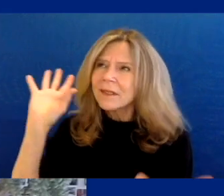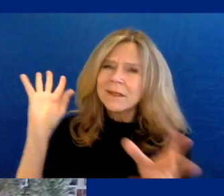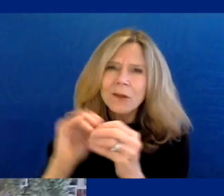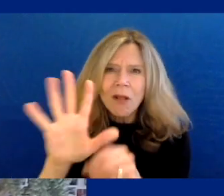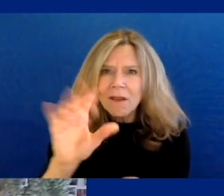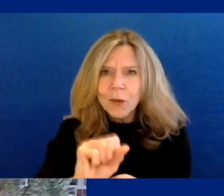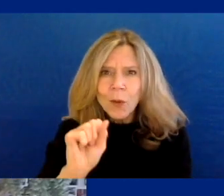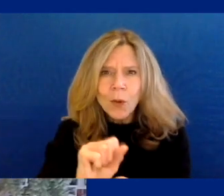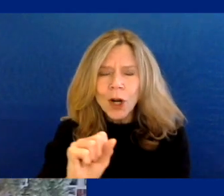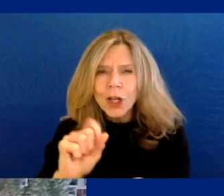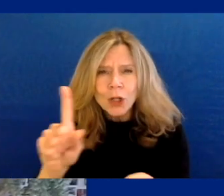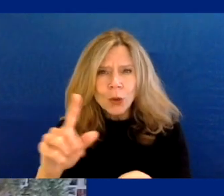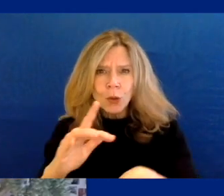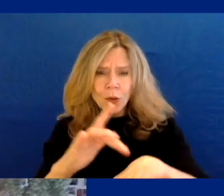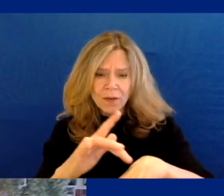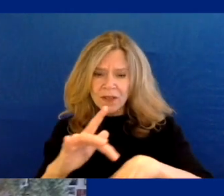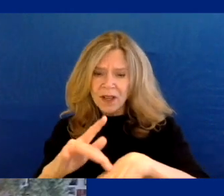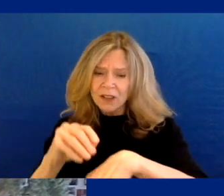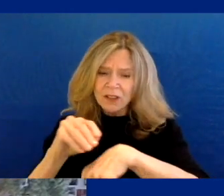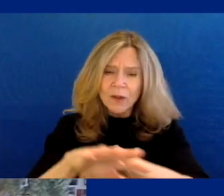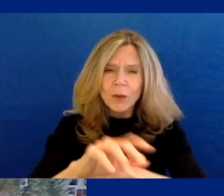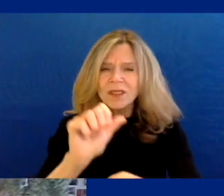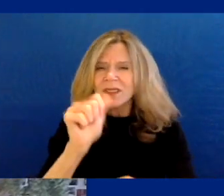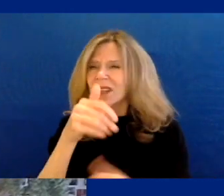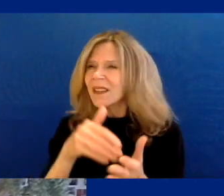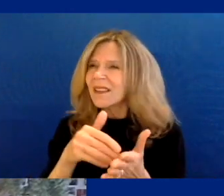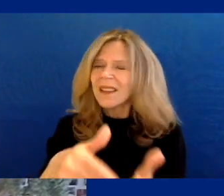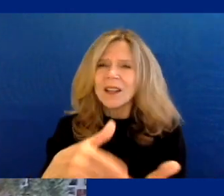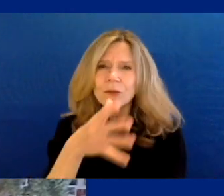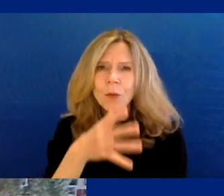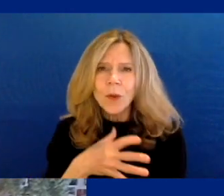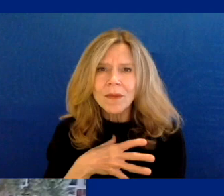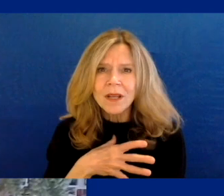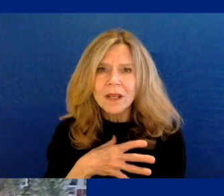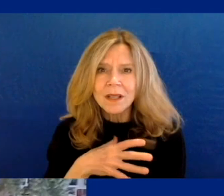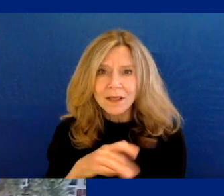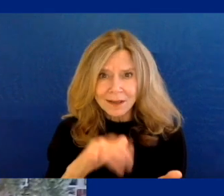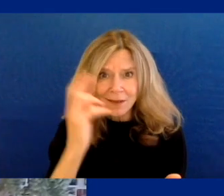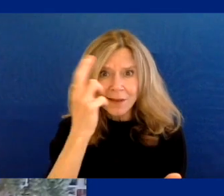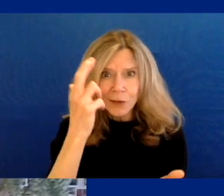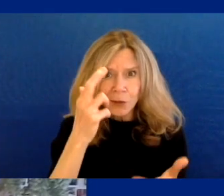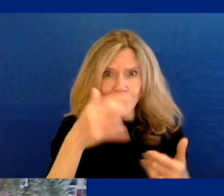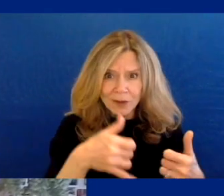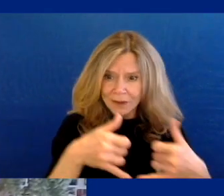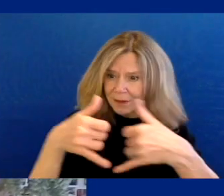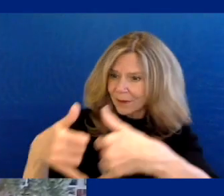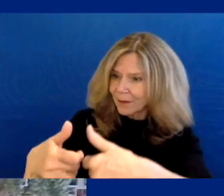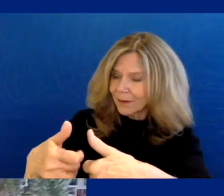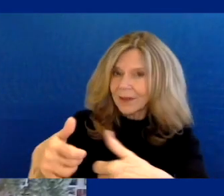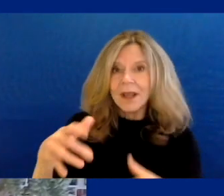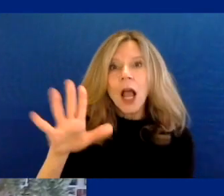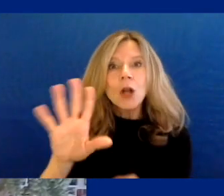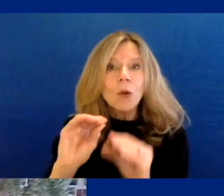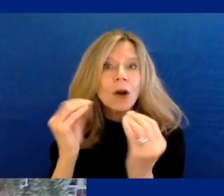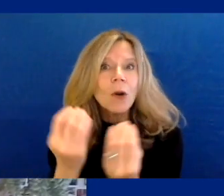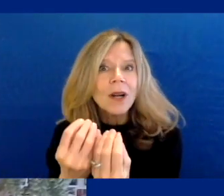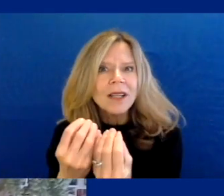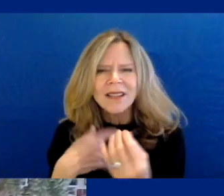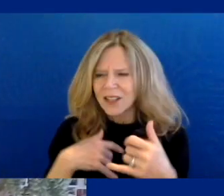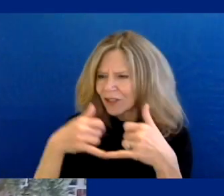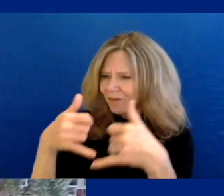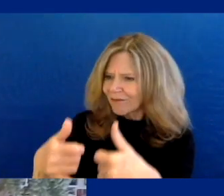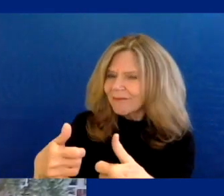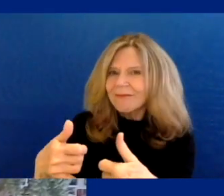touched and influenced tens of thousands of women. That's why you're receiving this award and the organization,